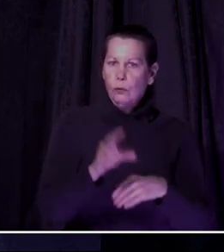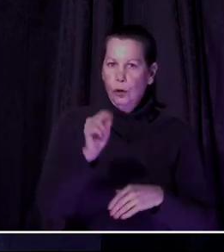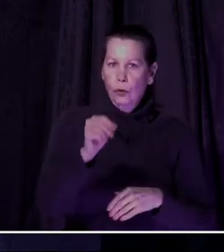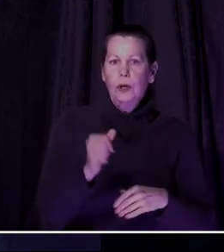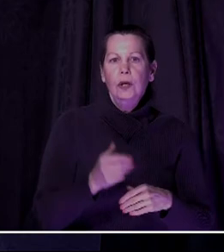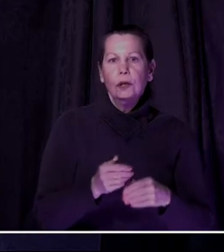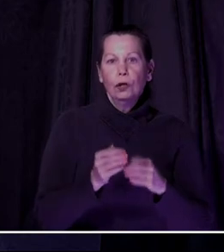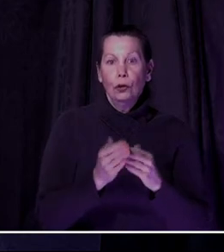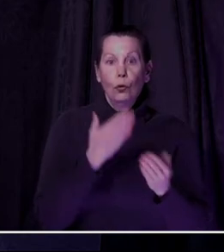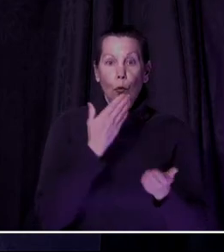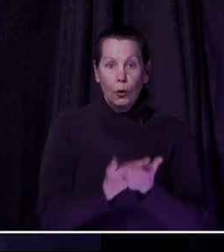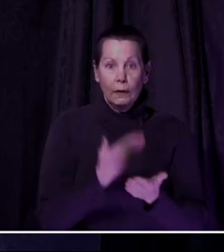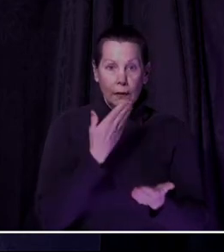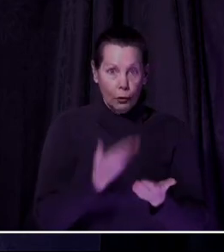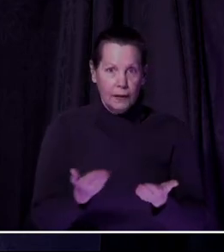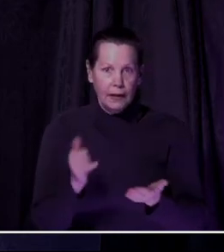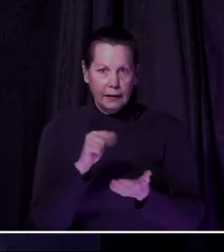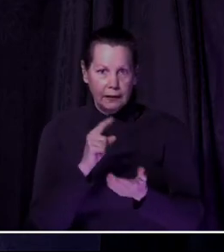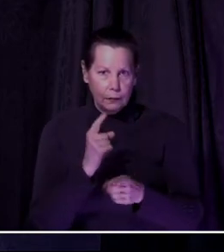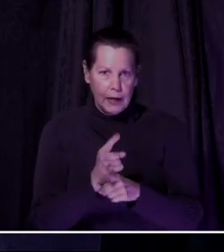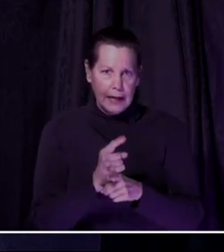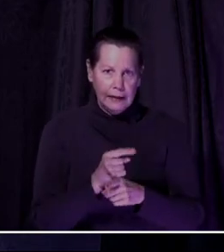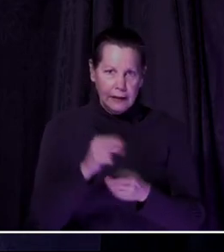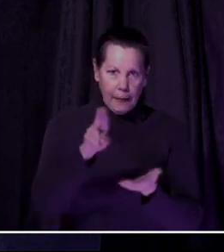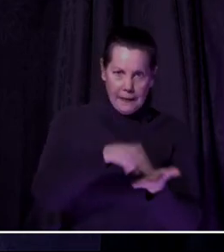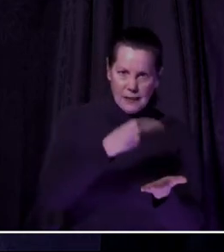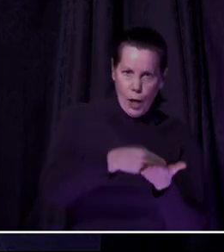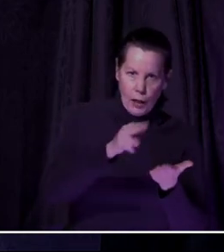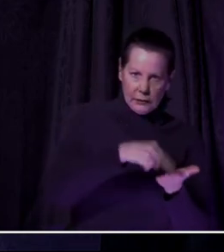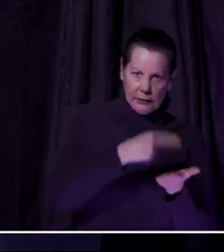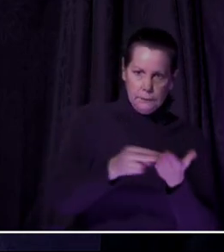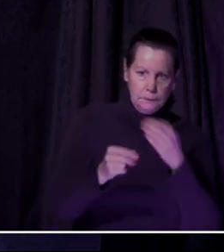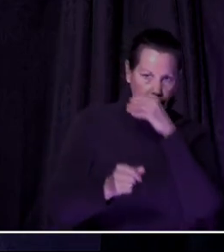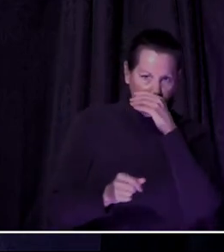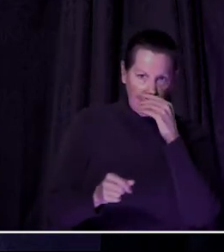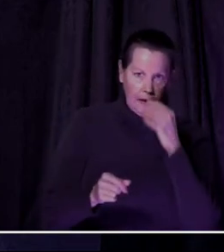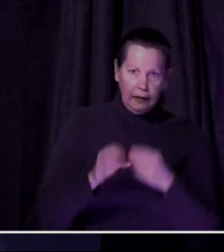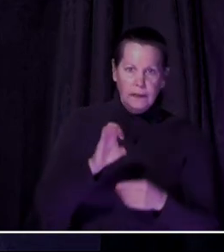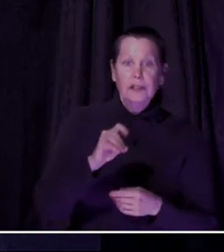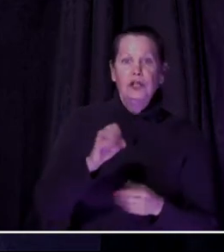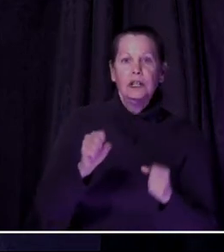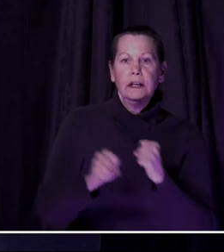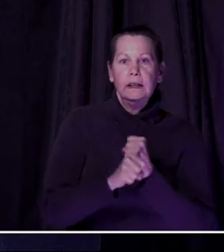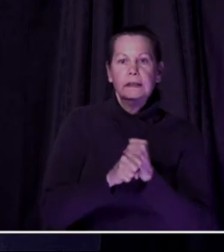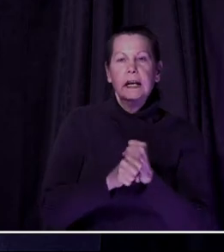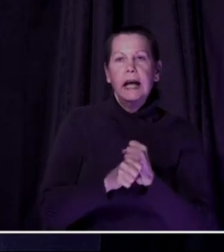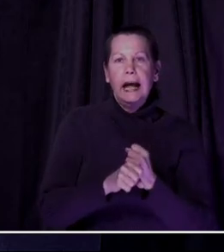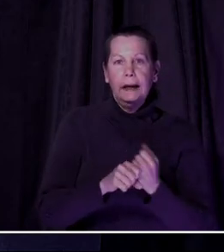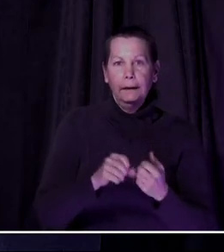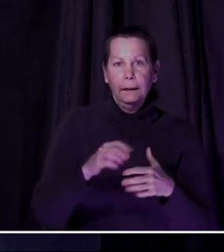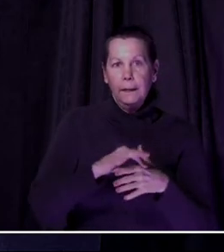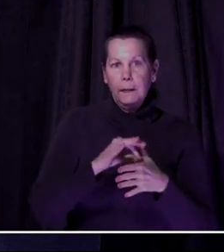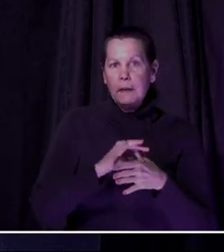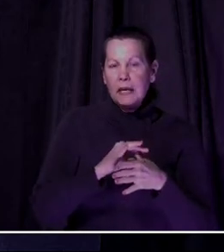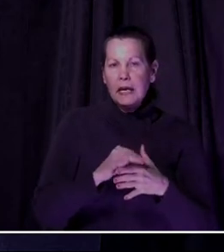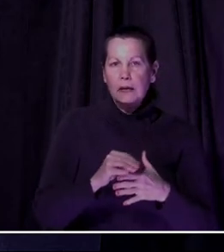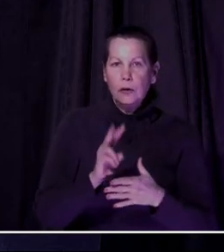You want the good stuff, right? You want the sauce. You want the cheese and maybe some meat, veggies for toppings,